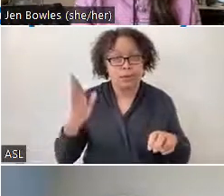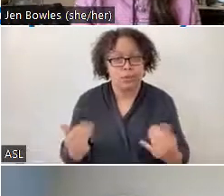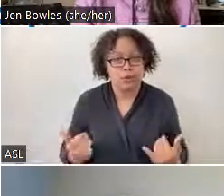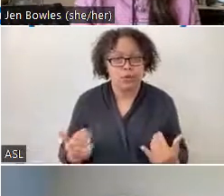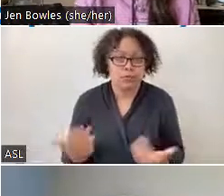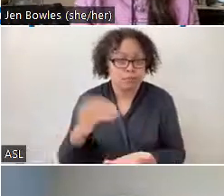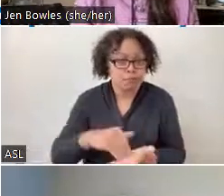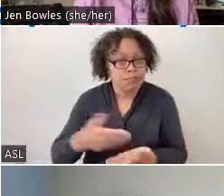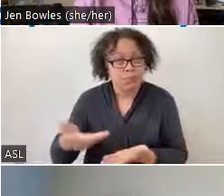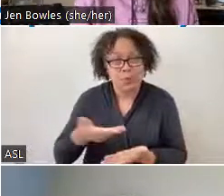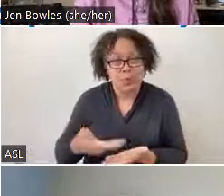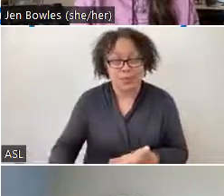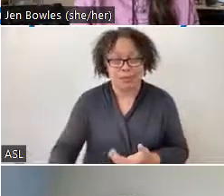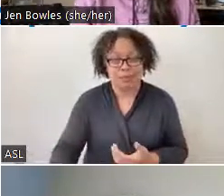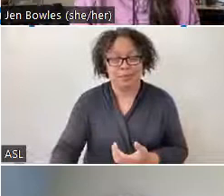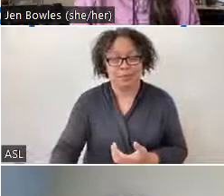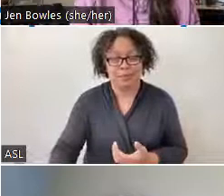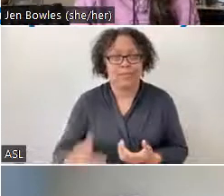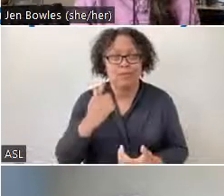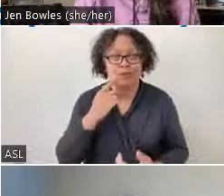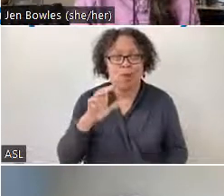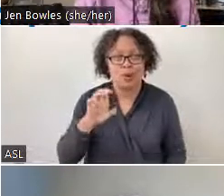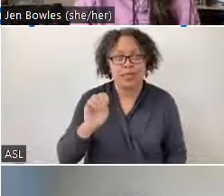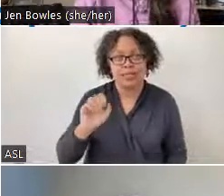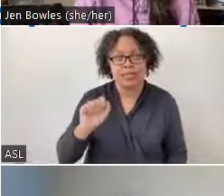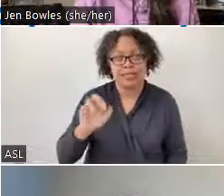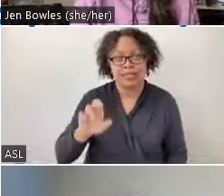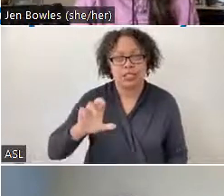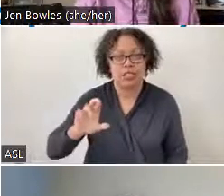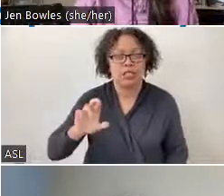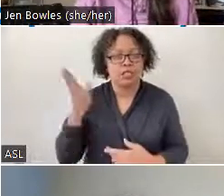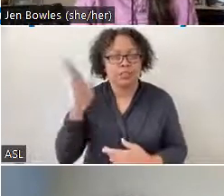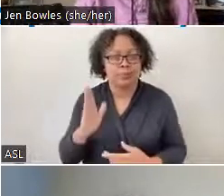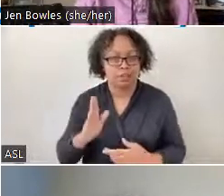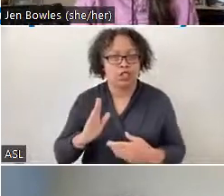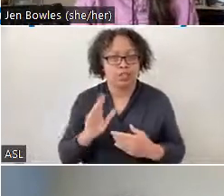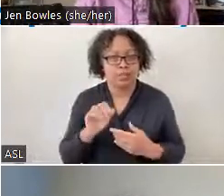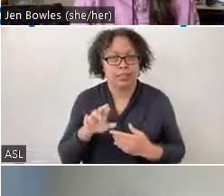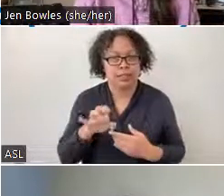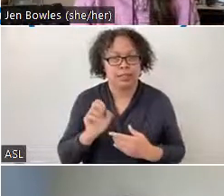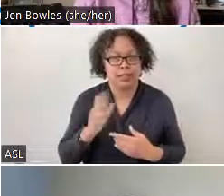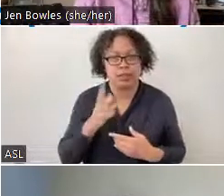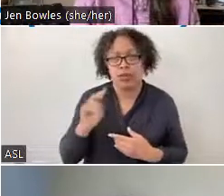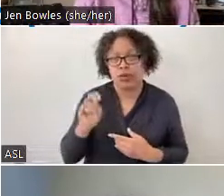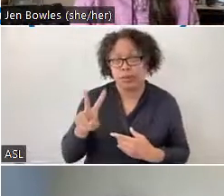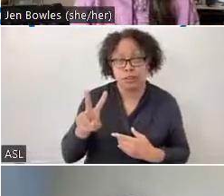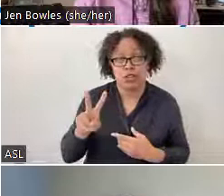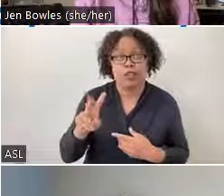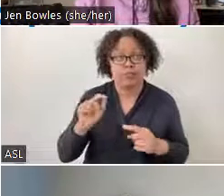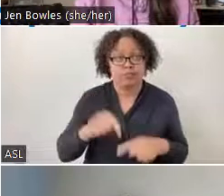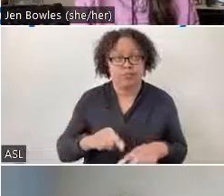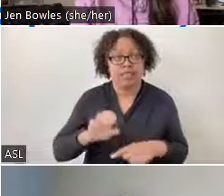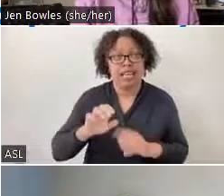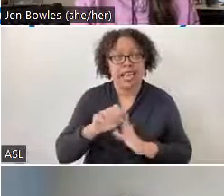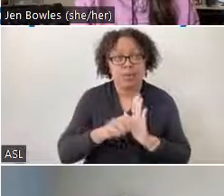welcome to the CEACR Speaker Series for November, Ethical Research with Community-Based Organizations.